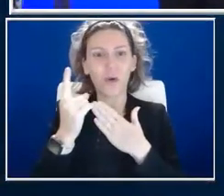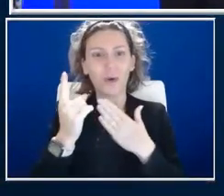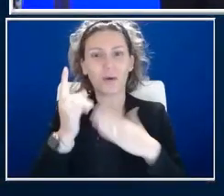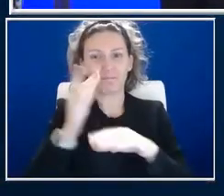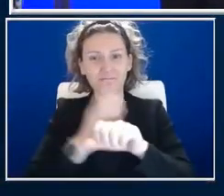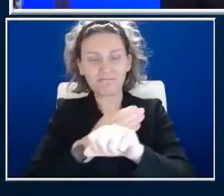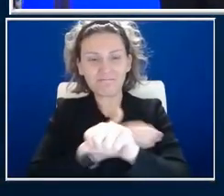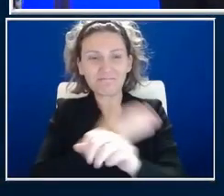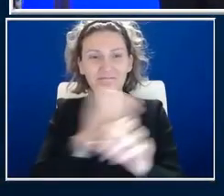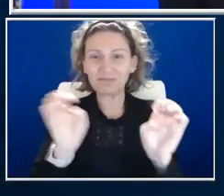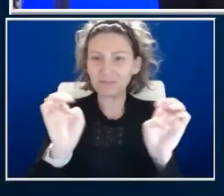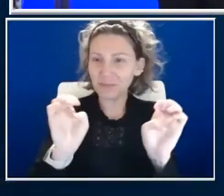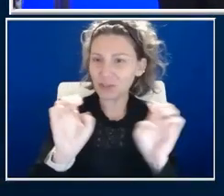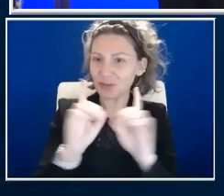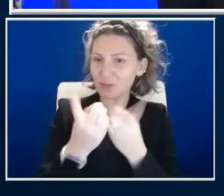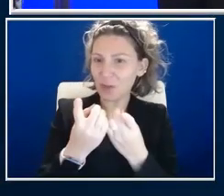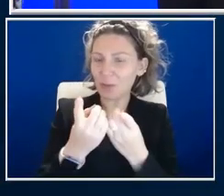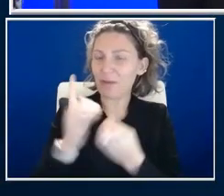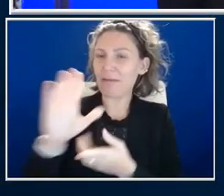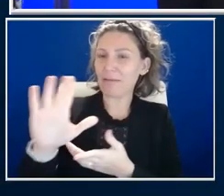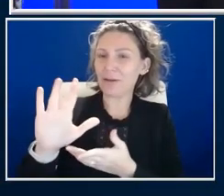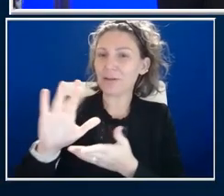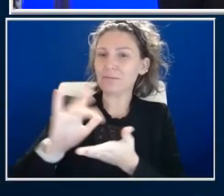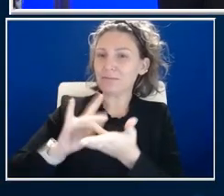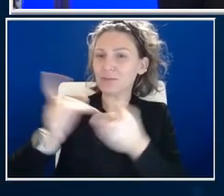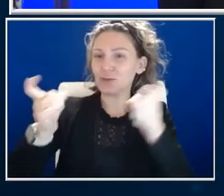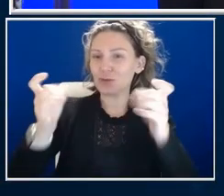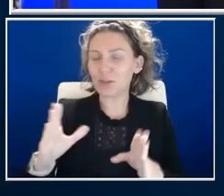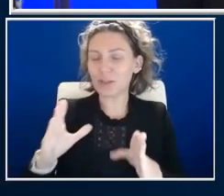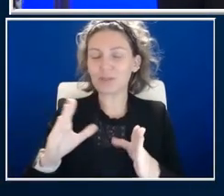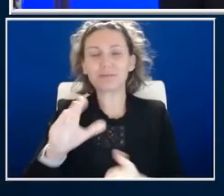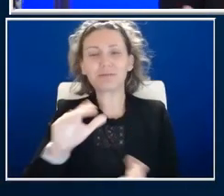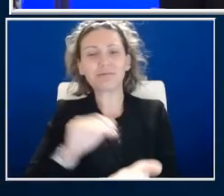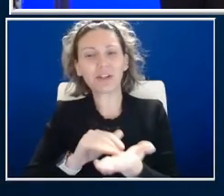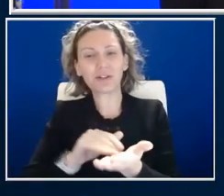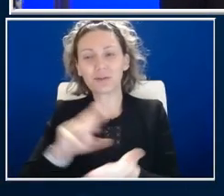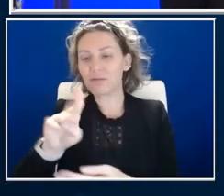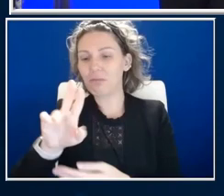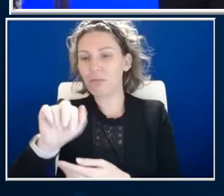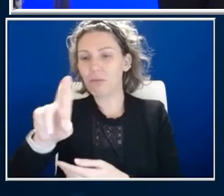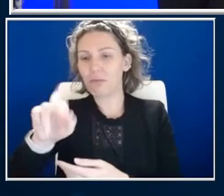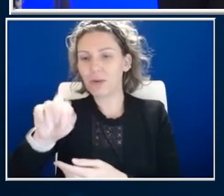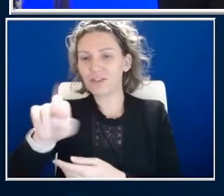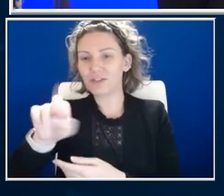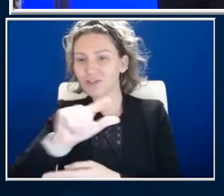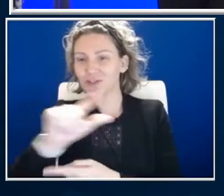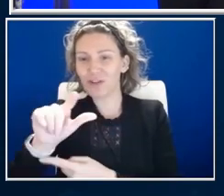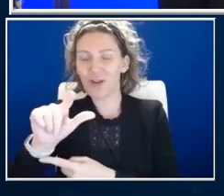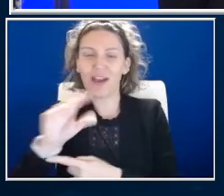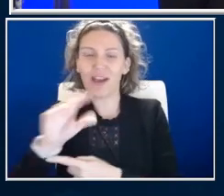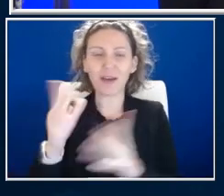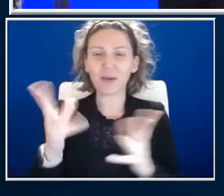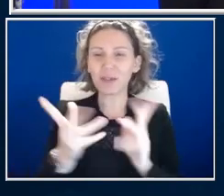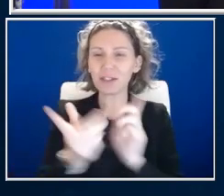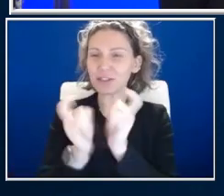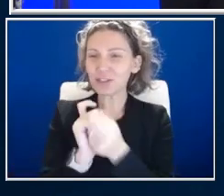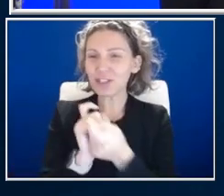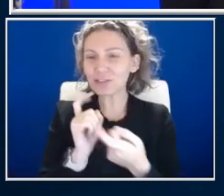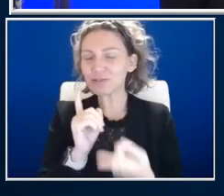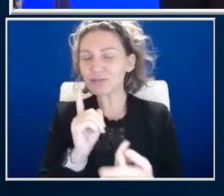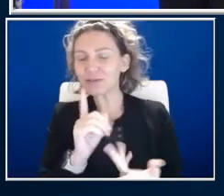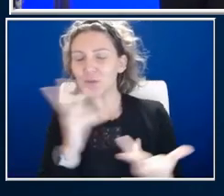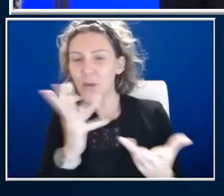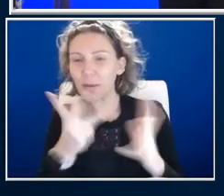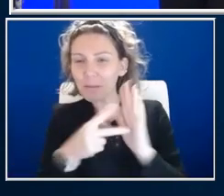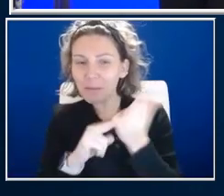medical director, Dr. Ken Marshall, is here with us to tell us more about what these changes are and what they mean. Good morning, Dr. Marshall. How are you? Oh,